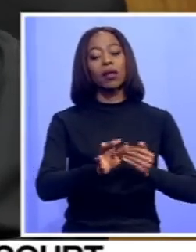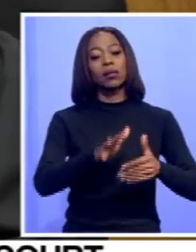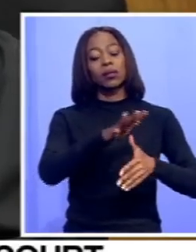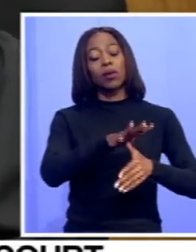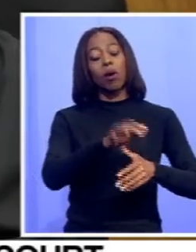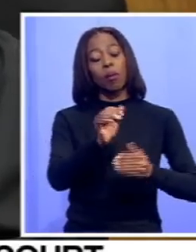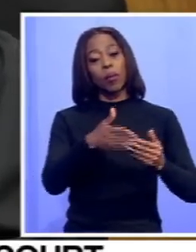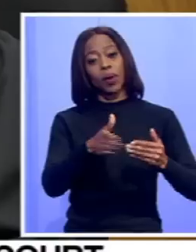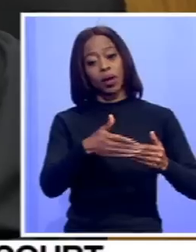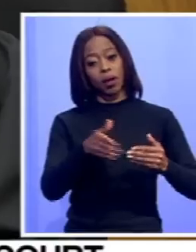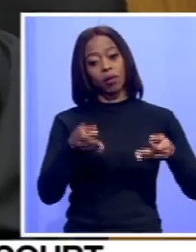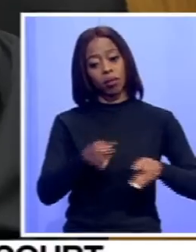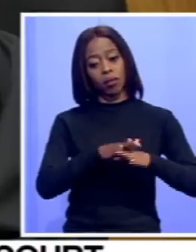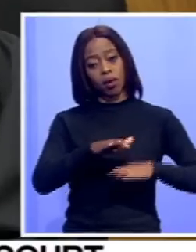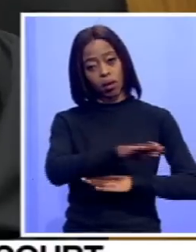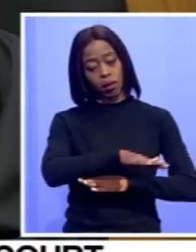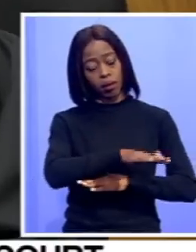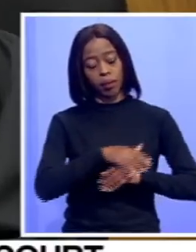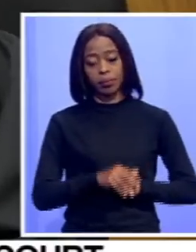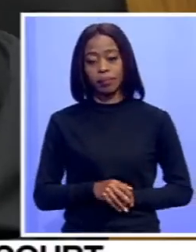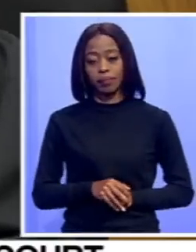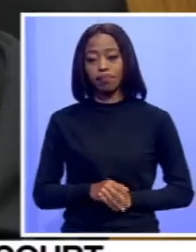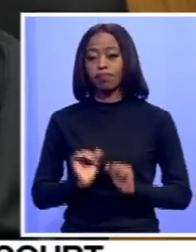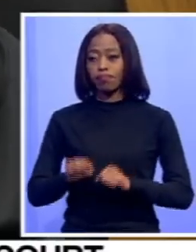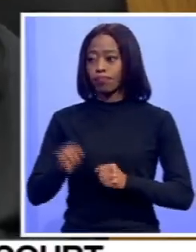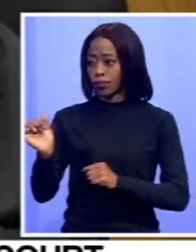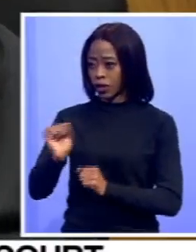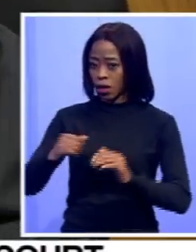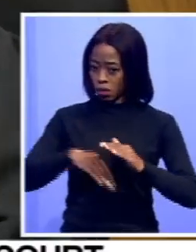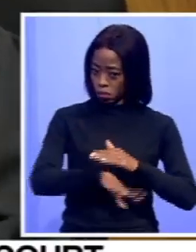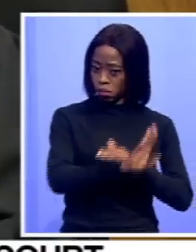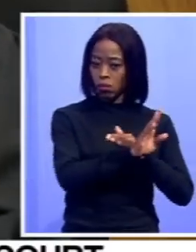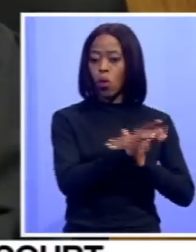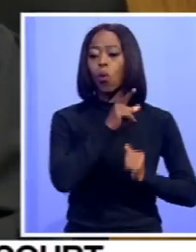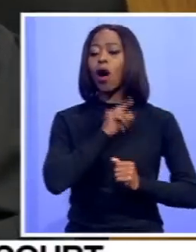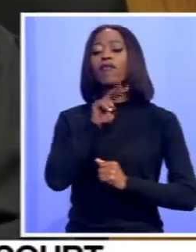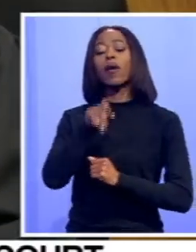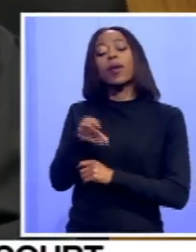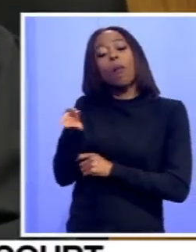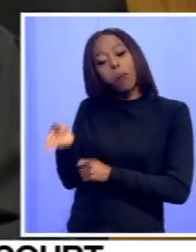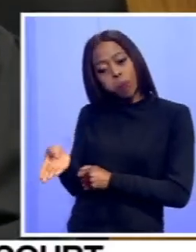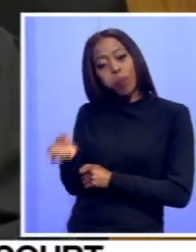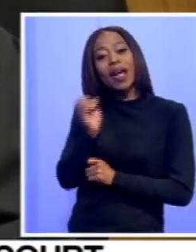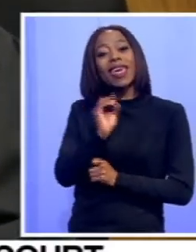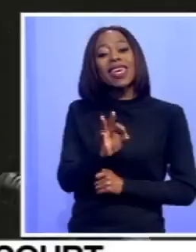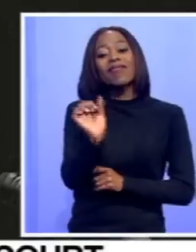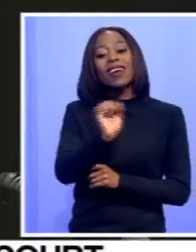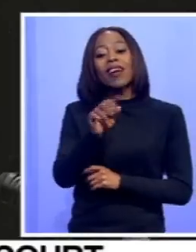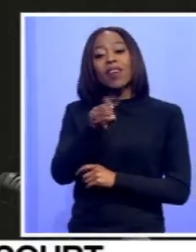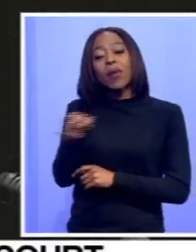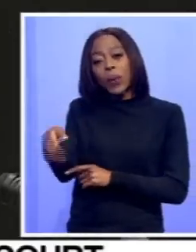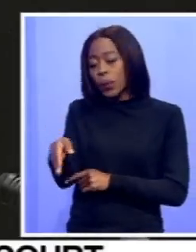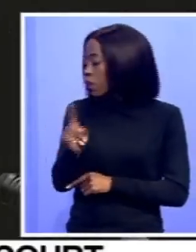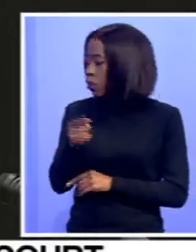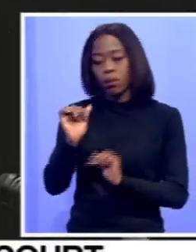cemetery. Sub 21, he allowed the vehicle to enter because it had VIPs. If that vehicle did not have VIPs, he would not have allowed